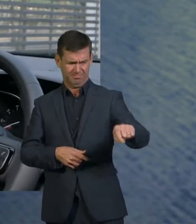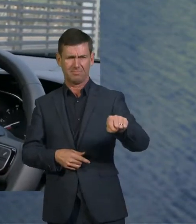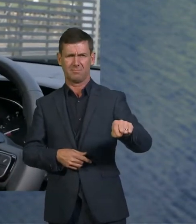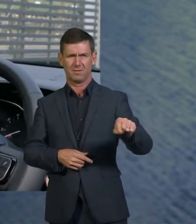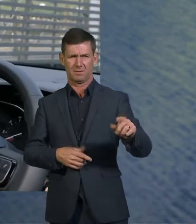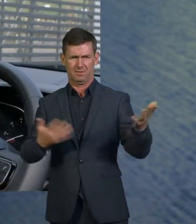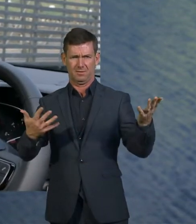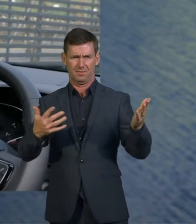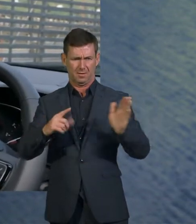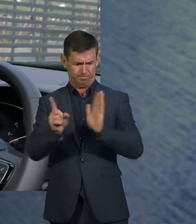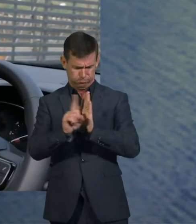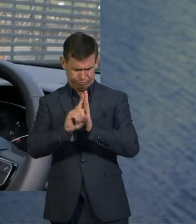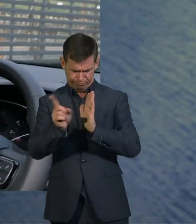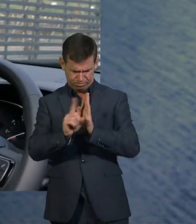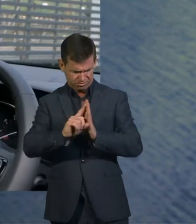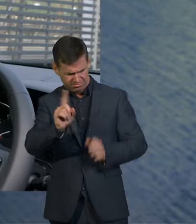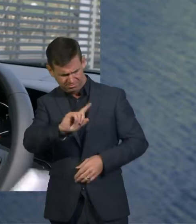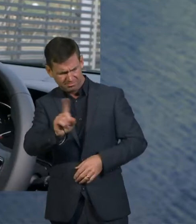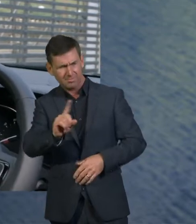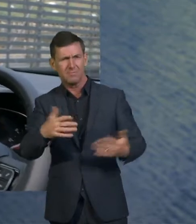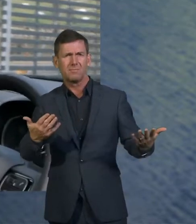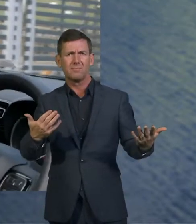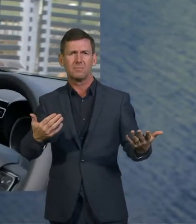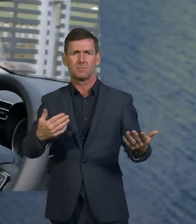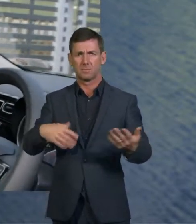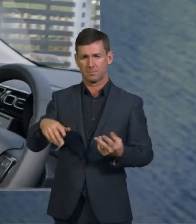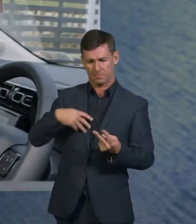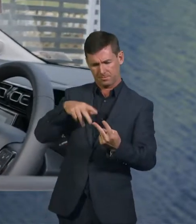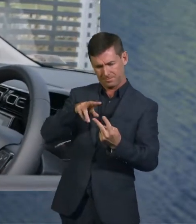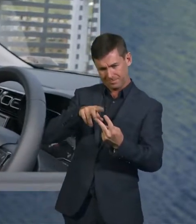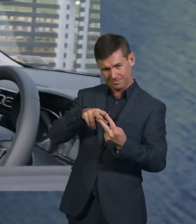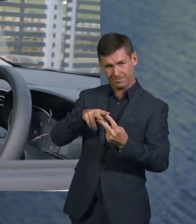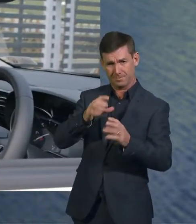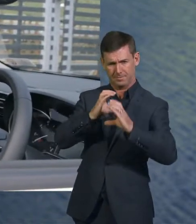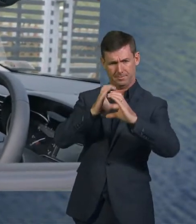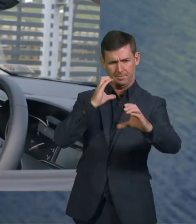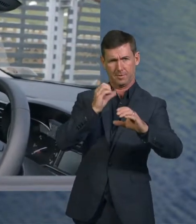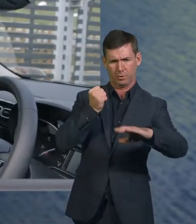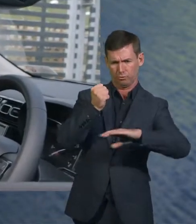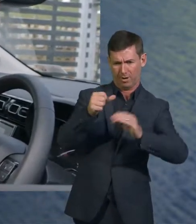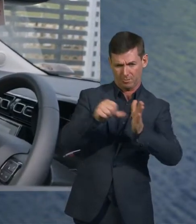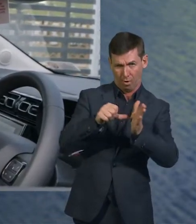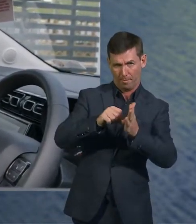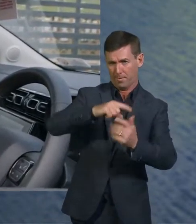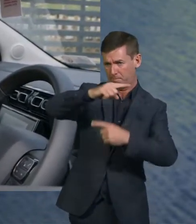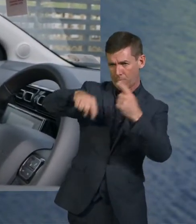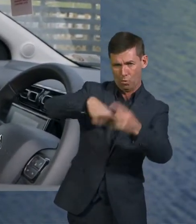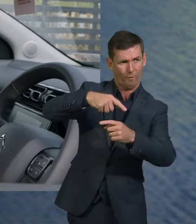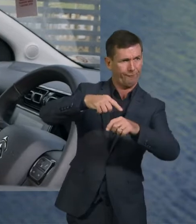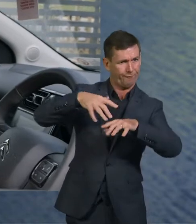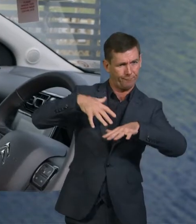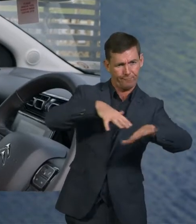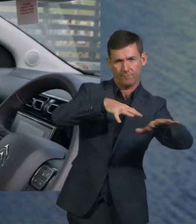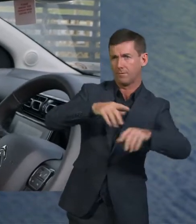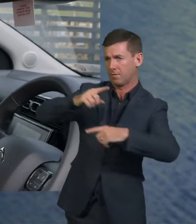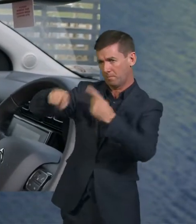alors. Who's that? Because on top of the two recirculations, there's a third problem coming down the track. This